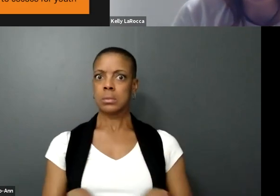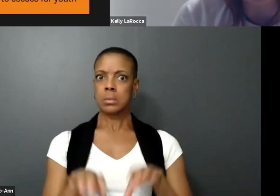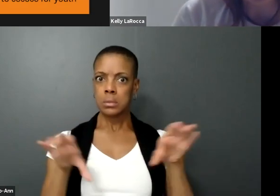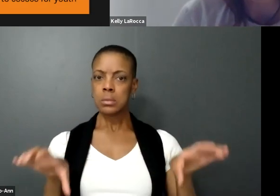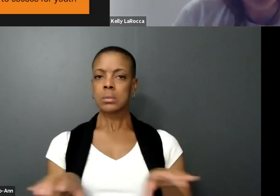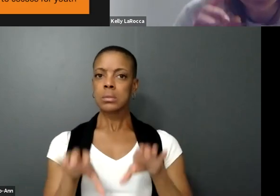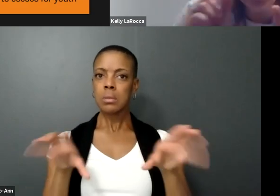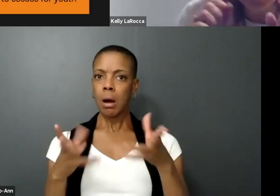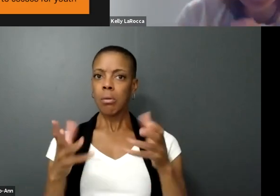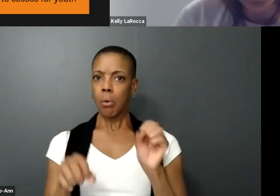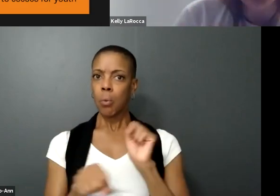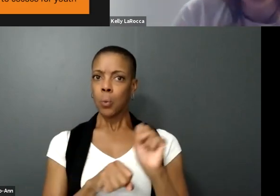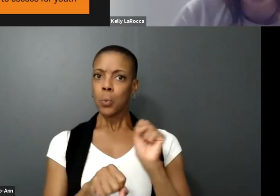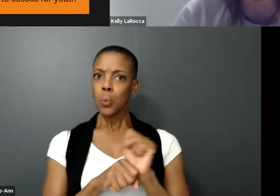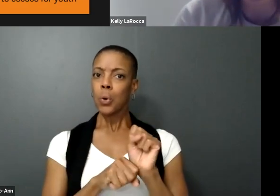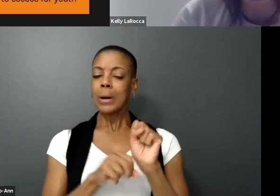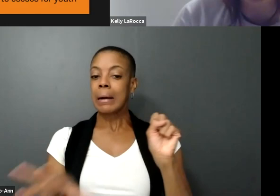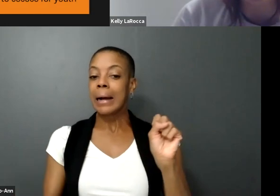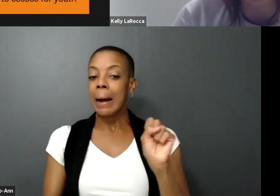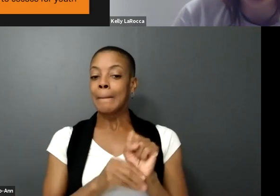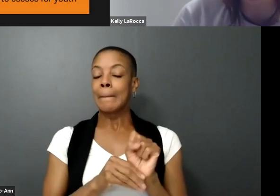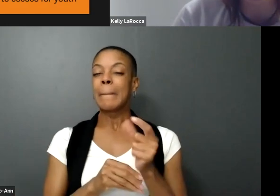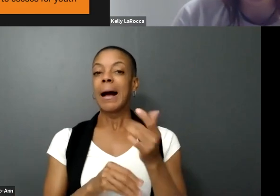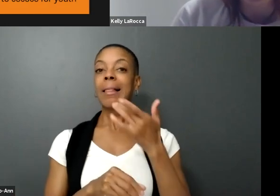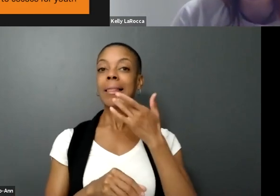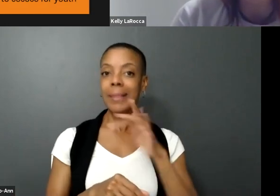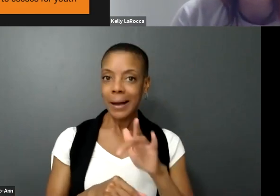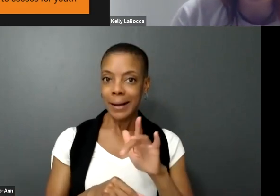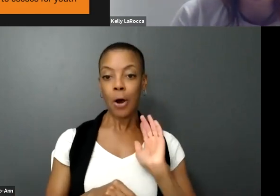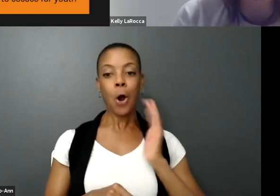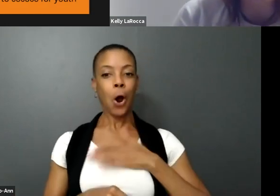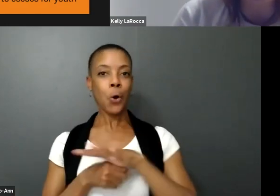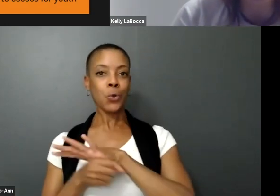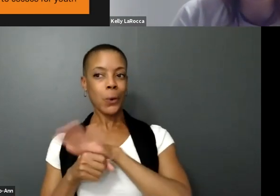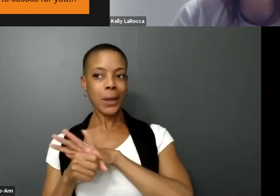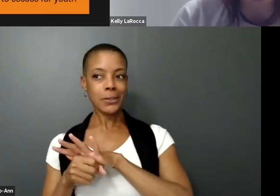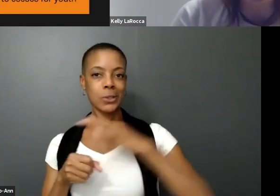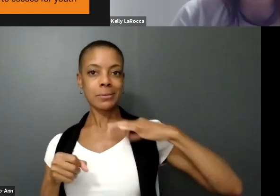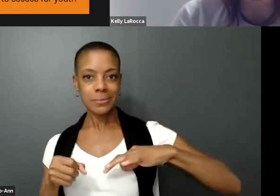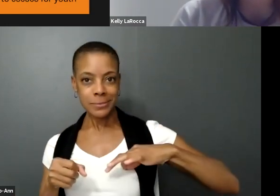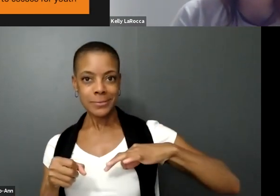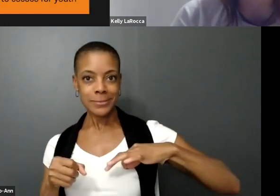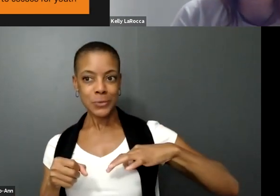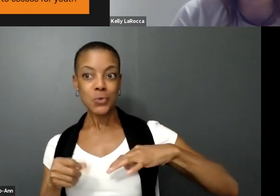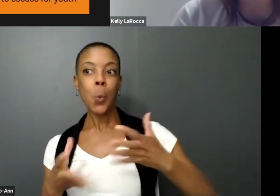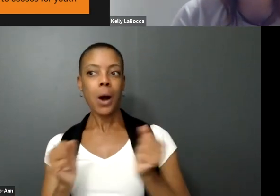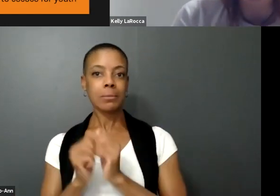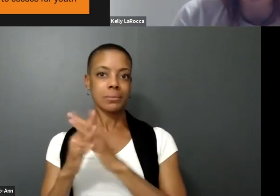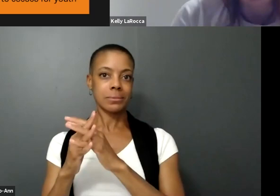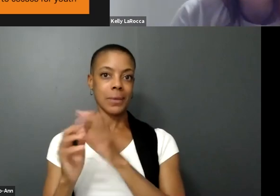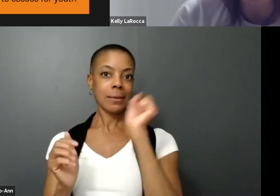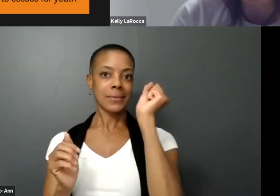of mixed with a little bit of luck as to our location, which is why our community ended up winning a bid for